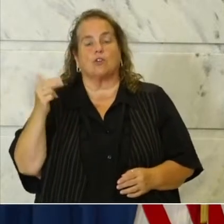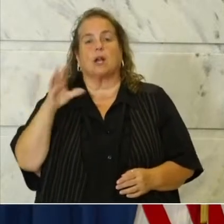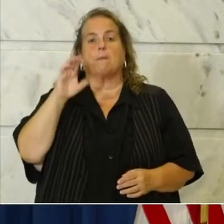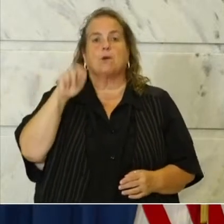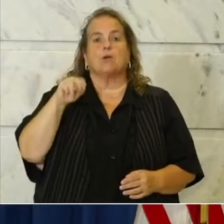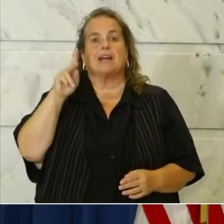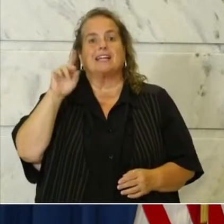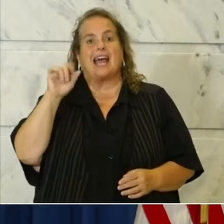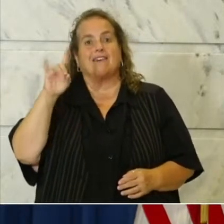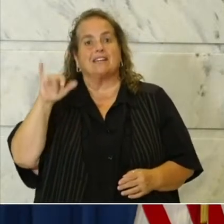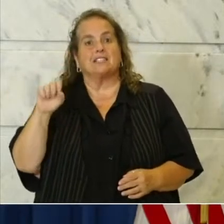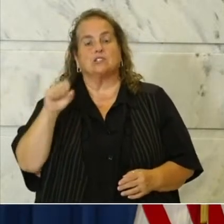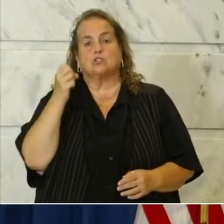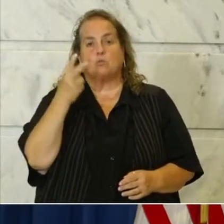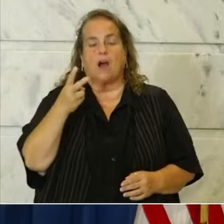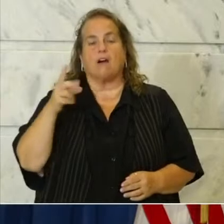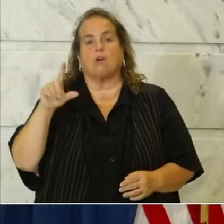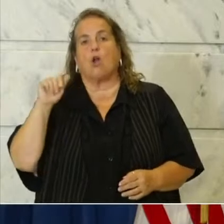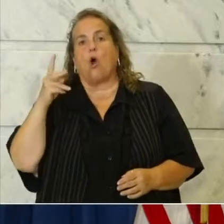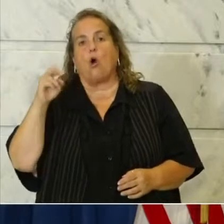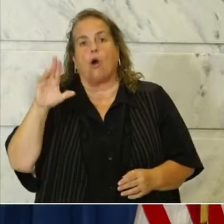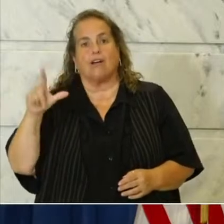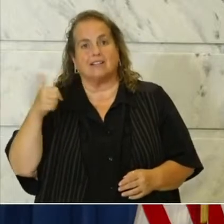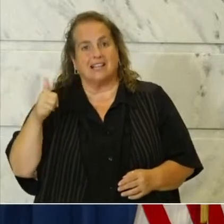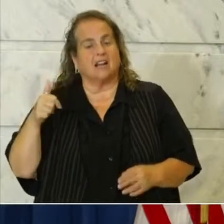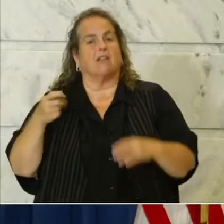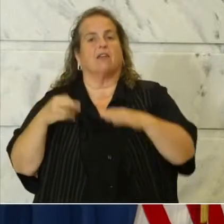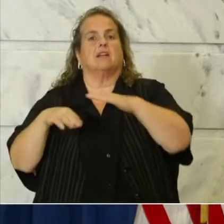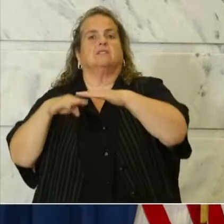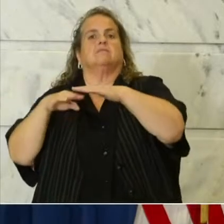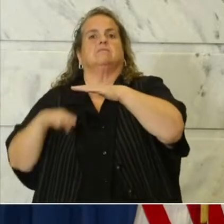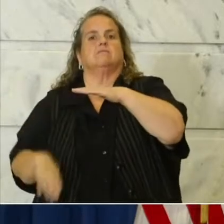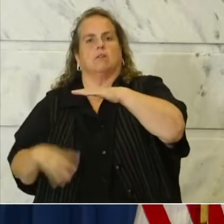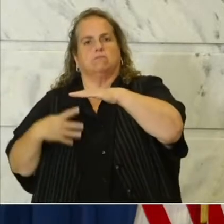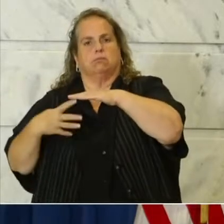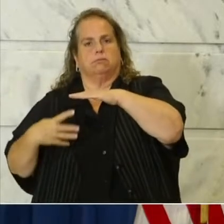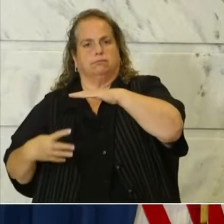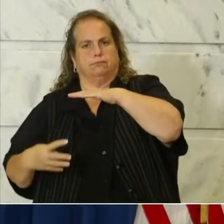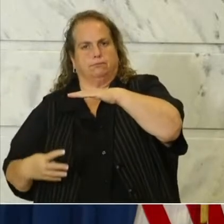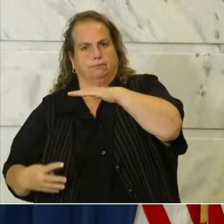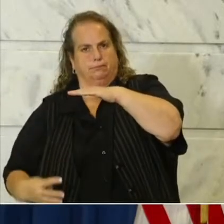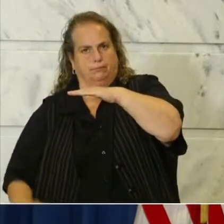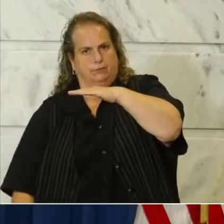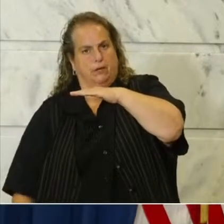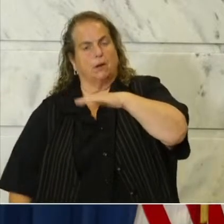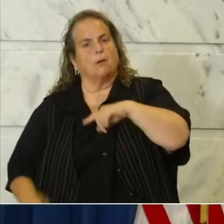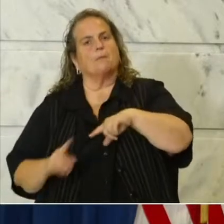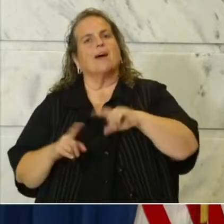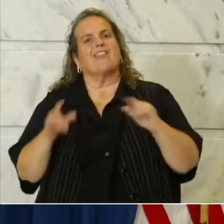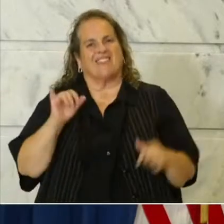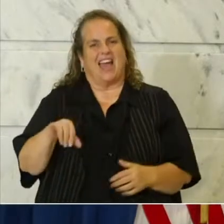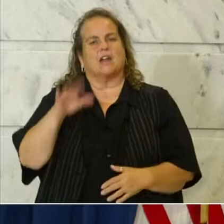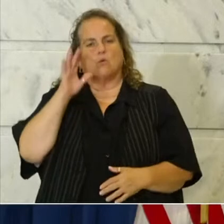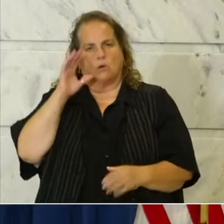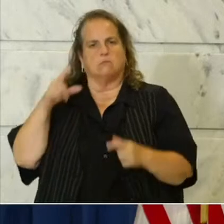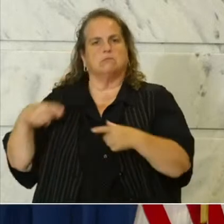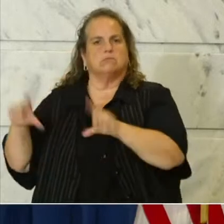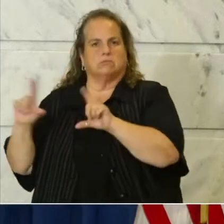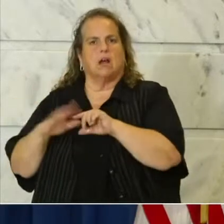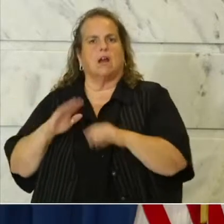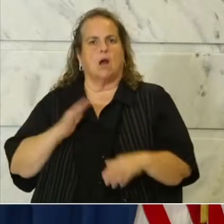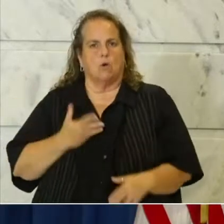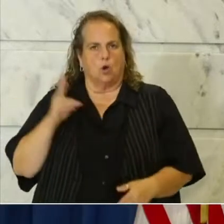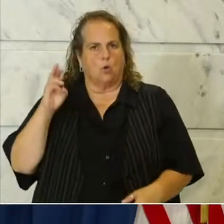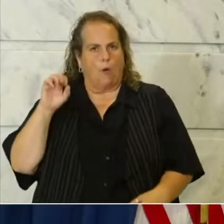11 for Oldham, 10 for Laurel, and then the list is really long after that, but this will be on our website like it